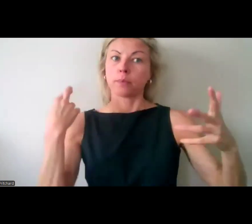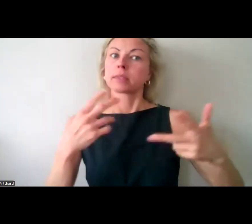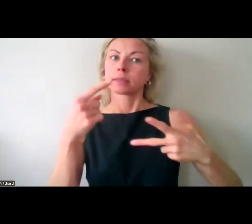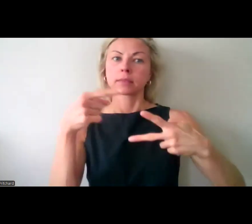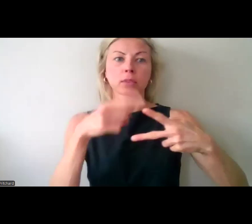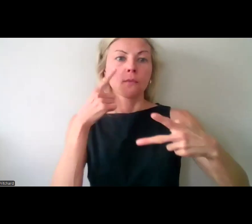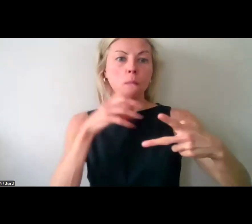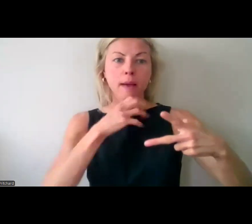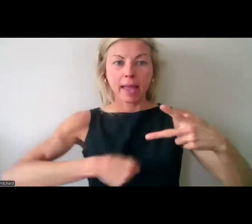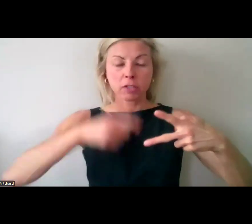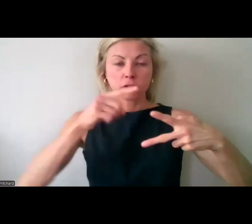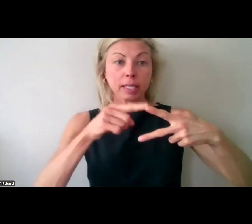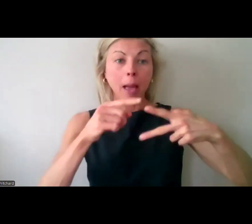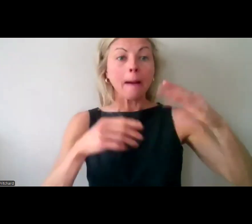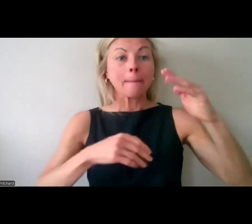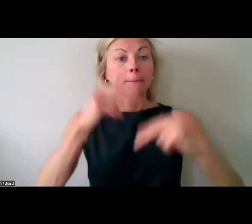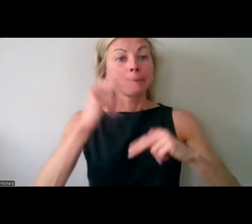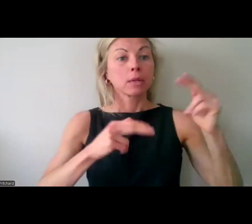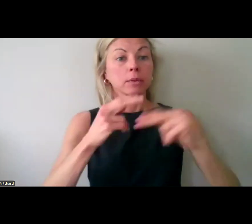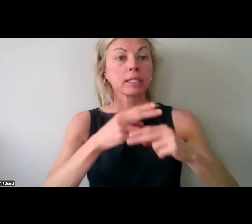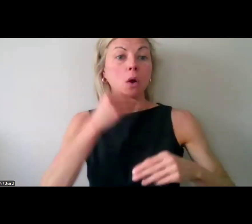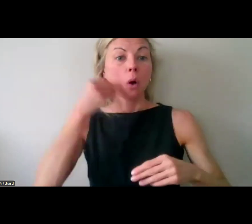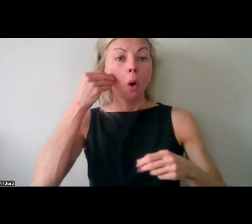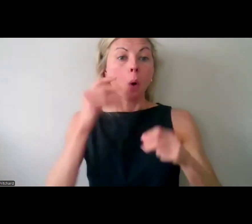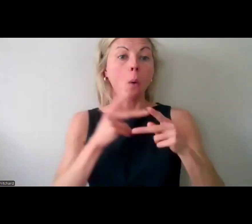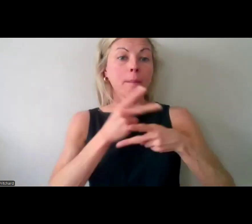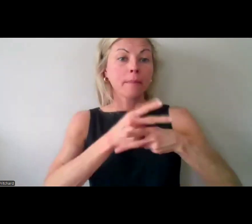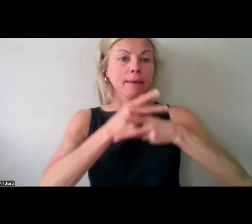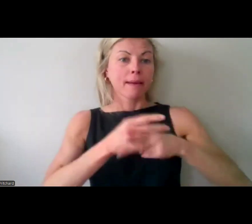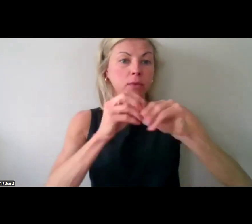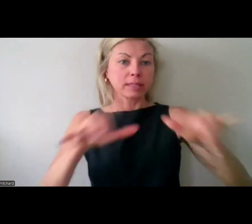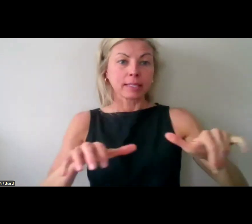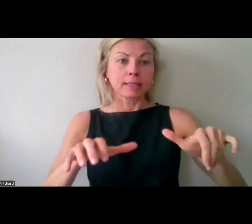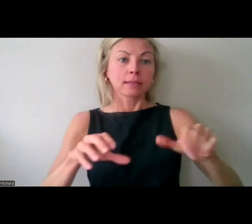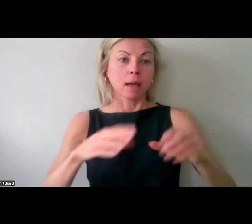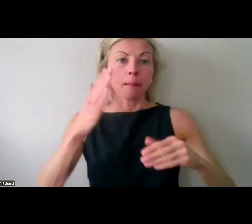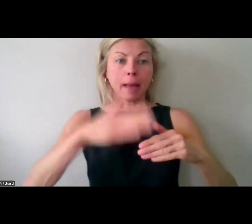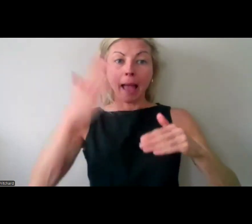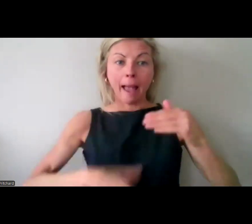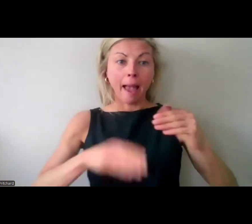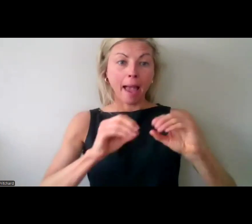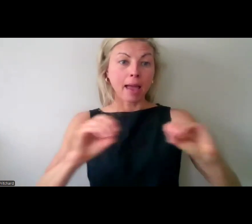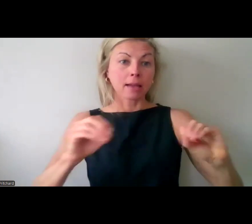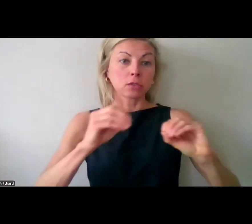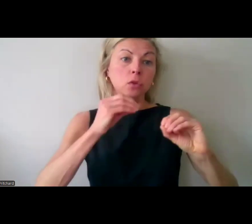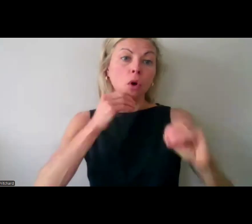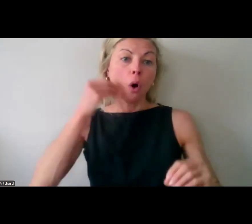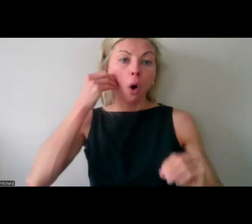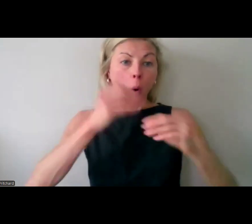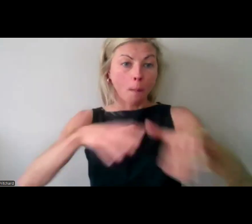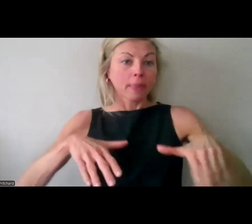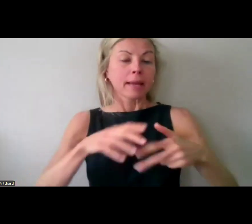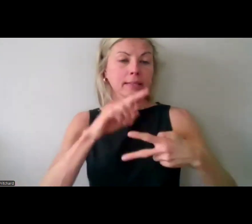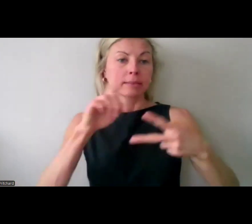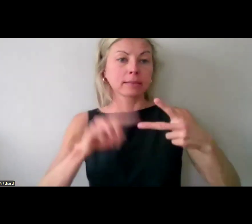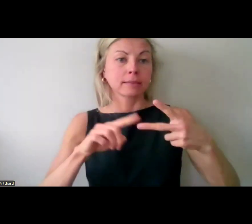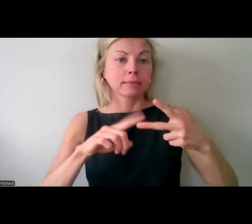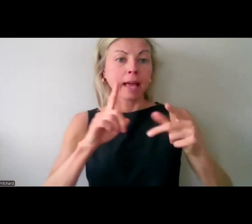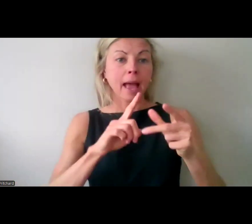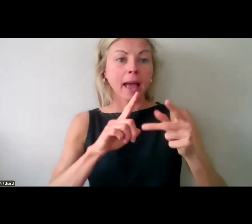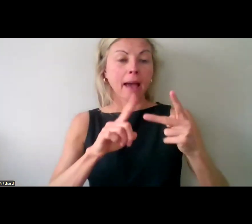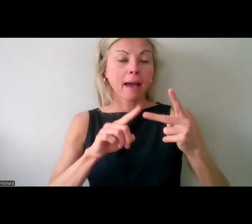care system for all and ending adult homelessness. And with the shift, the legislature and the administration need